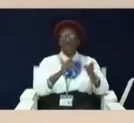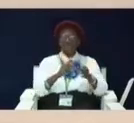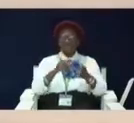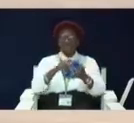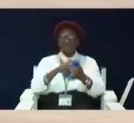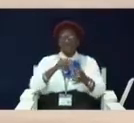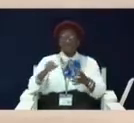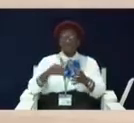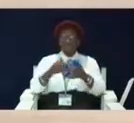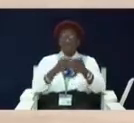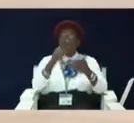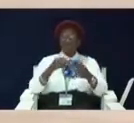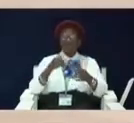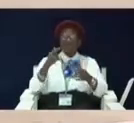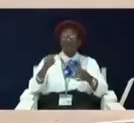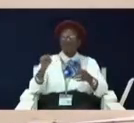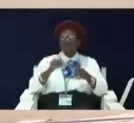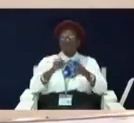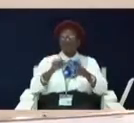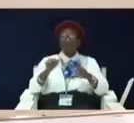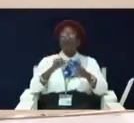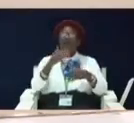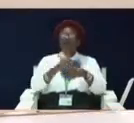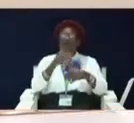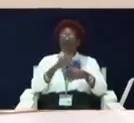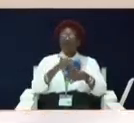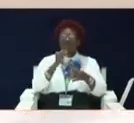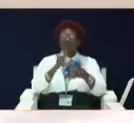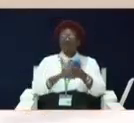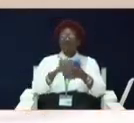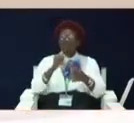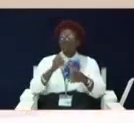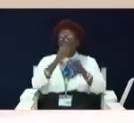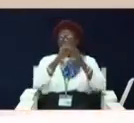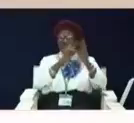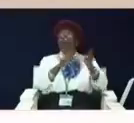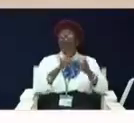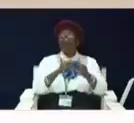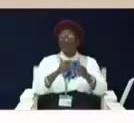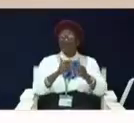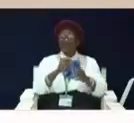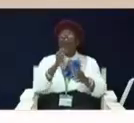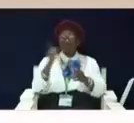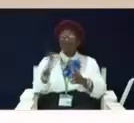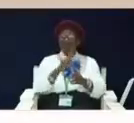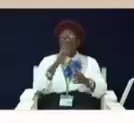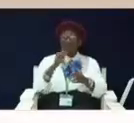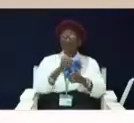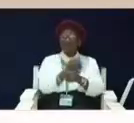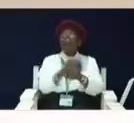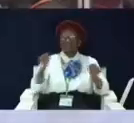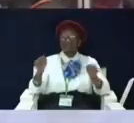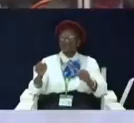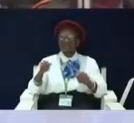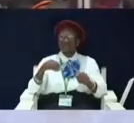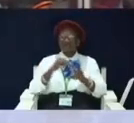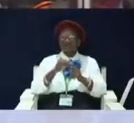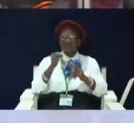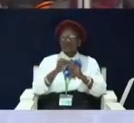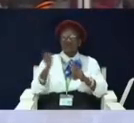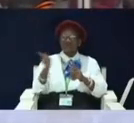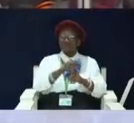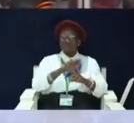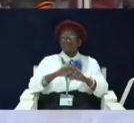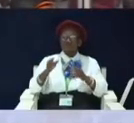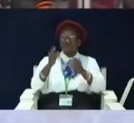altar, it's either you already saved or you don't want to come. And